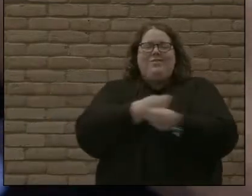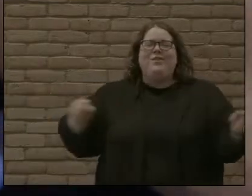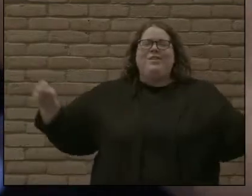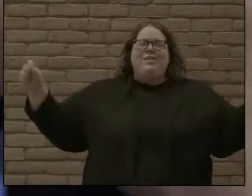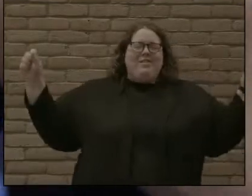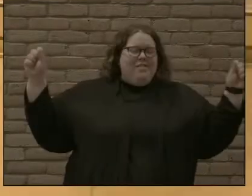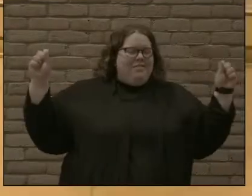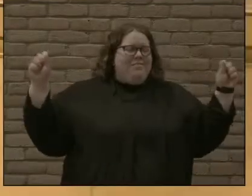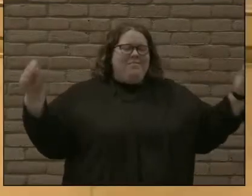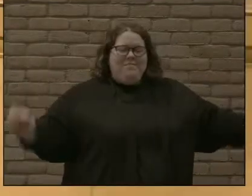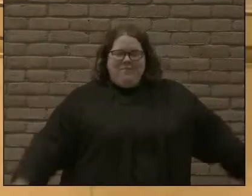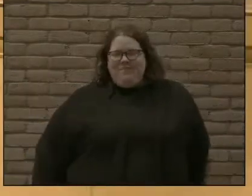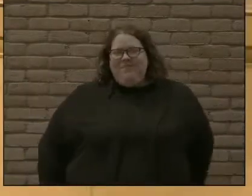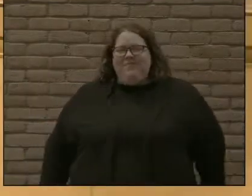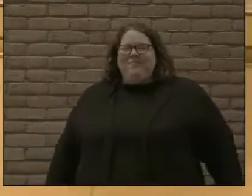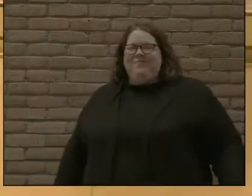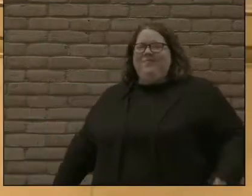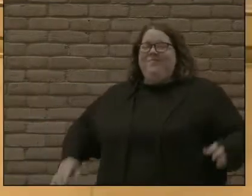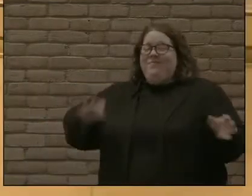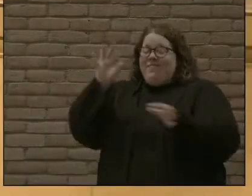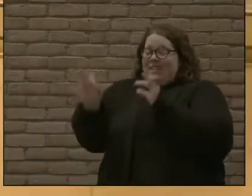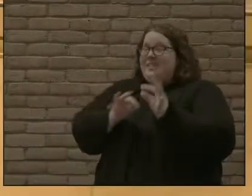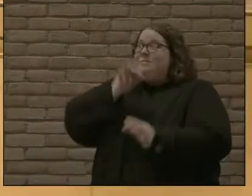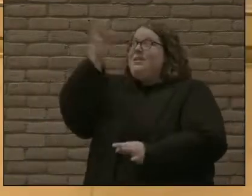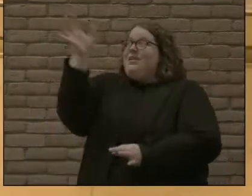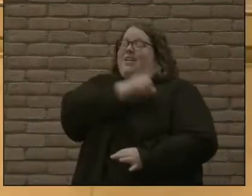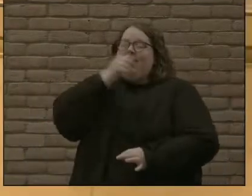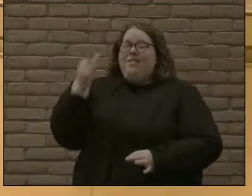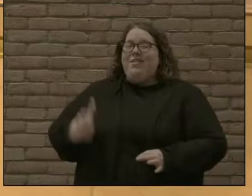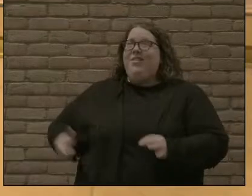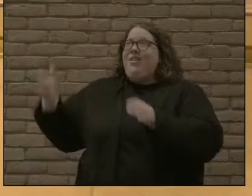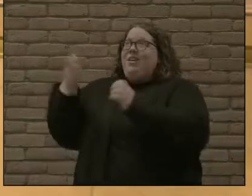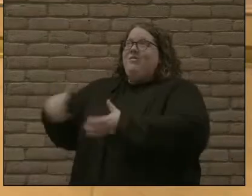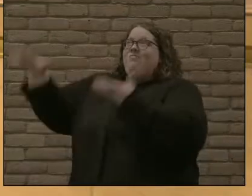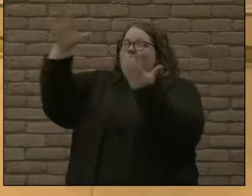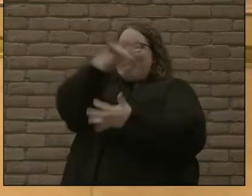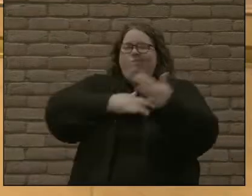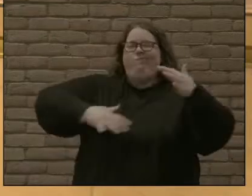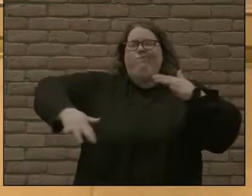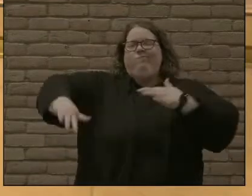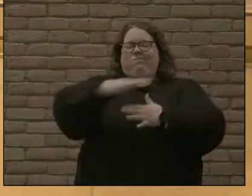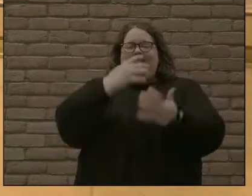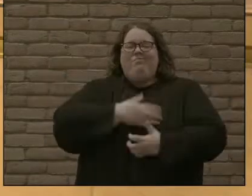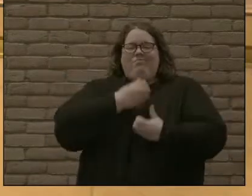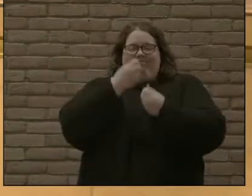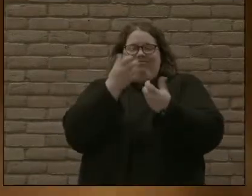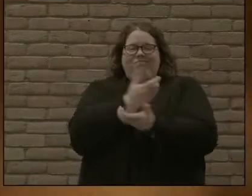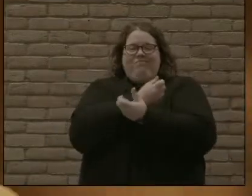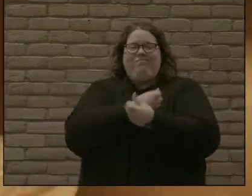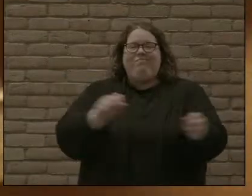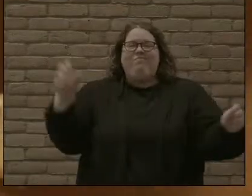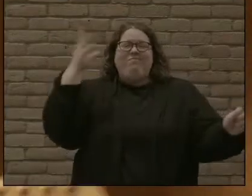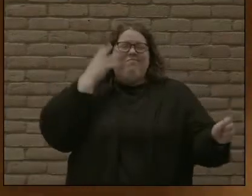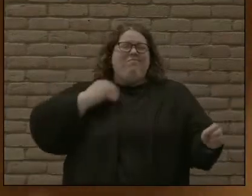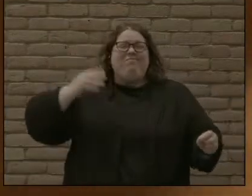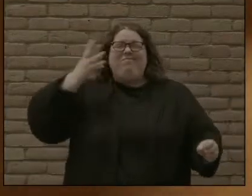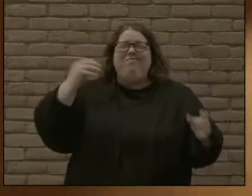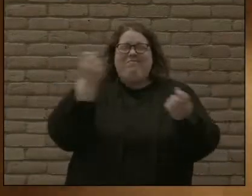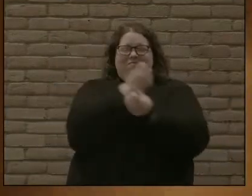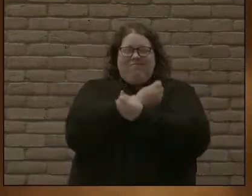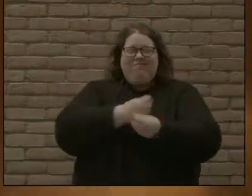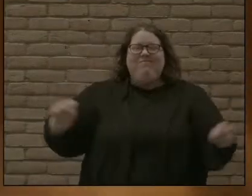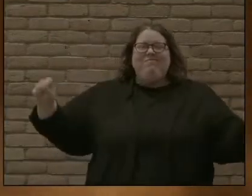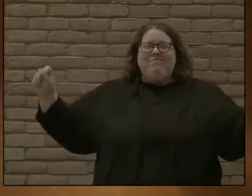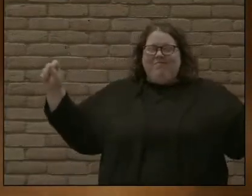is freedom. Where the Spirit of the Lord is, there is freedom, there